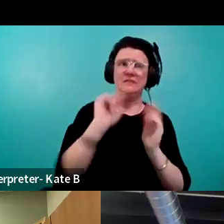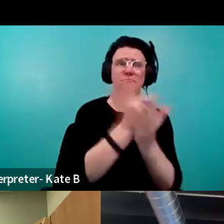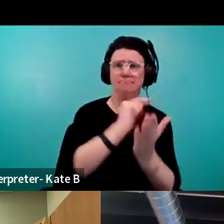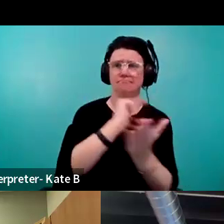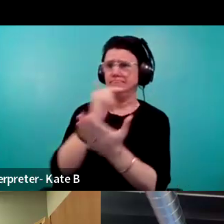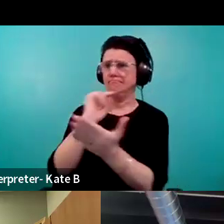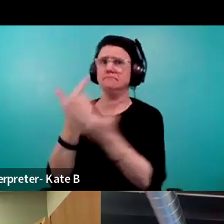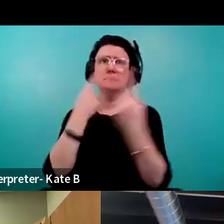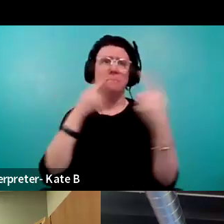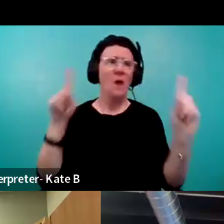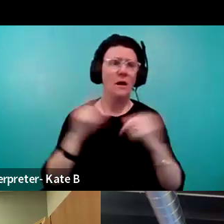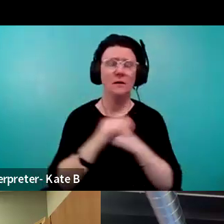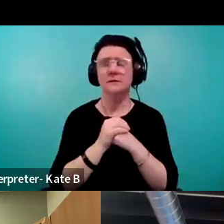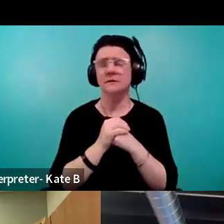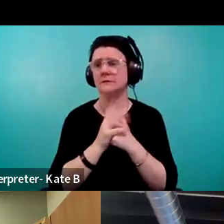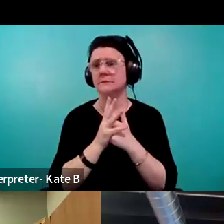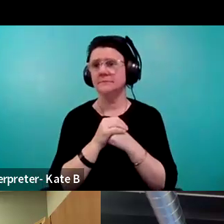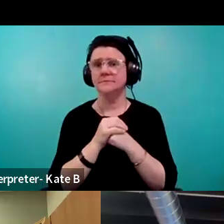program doing